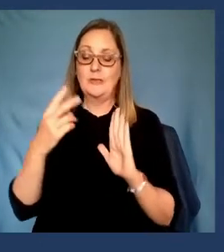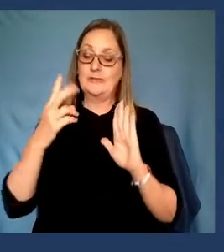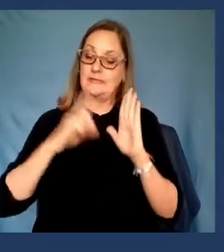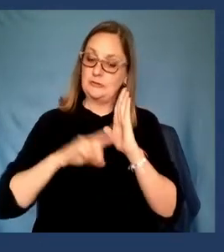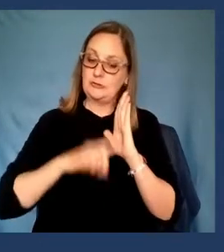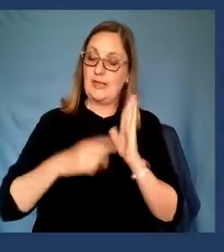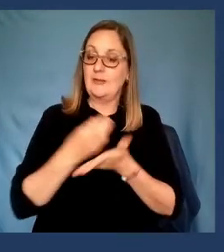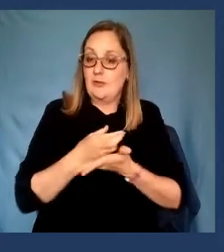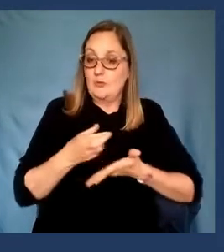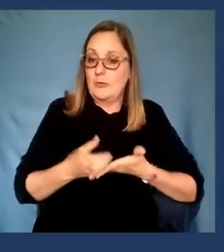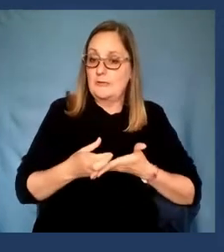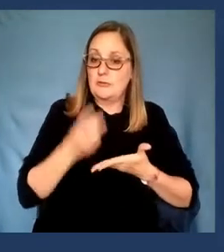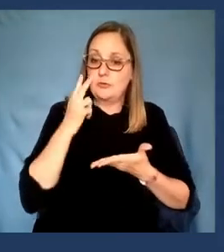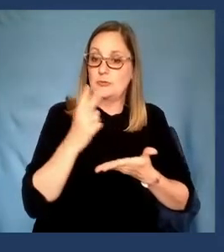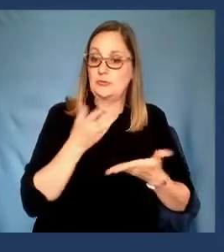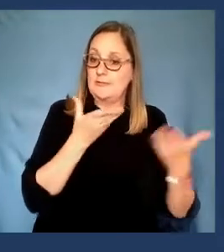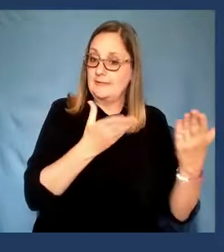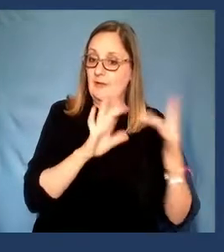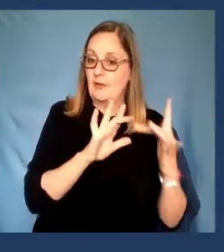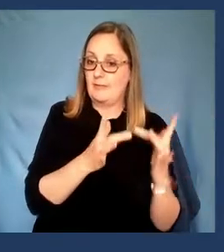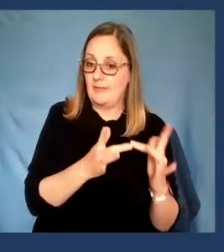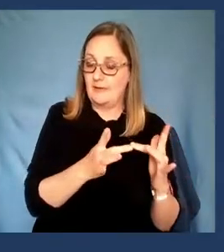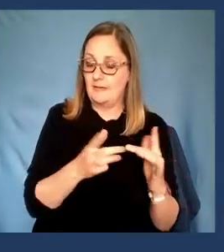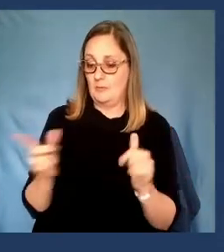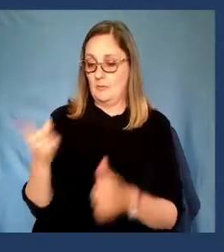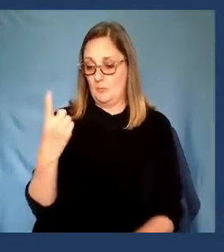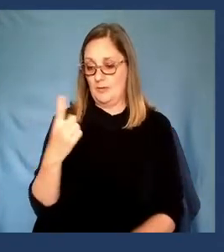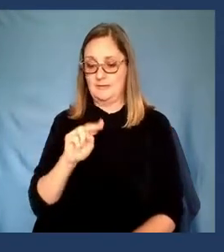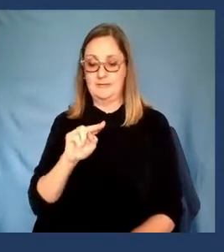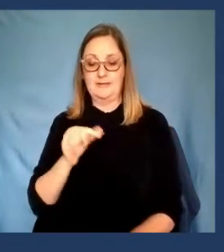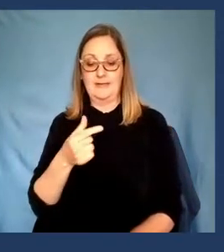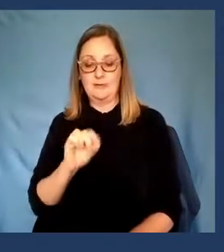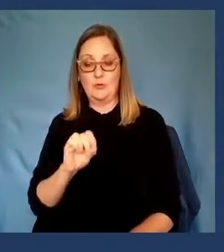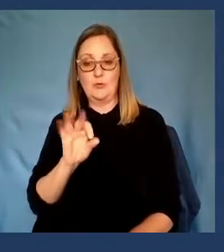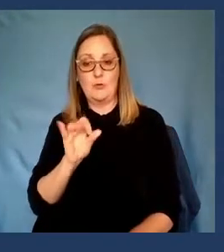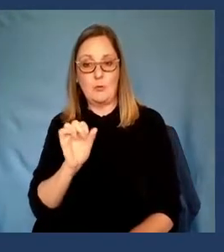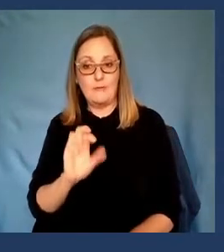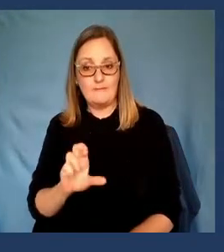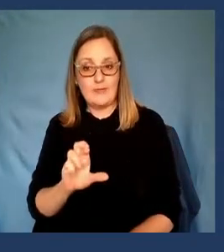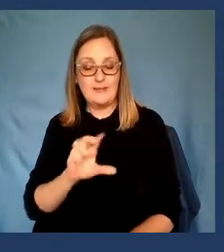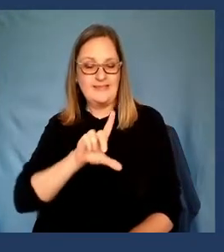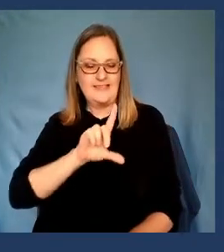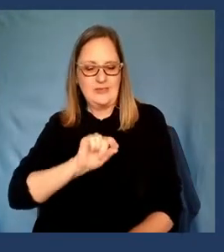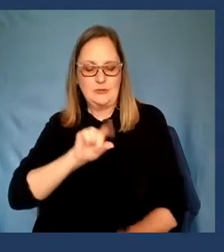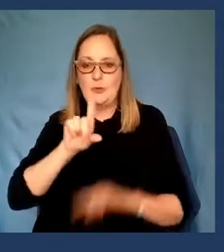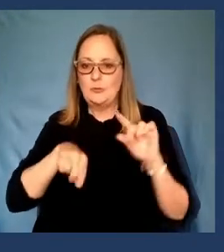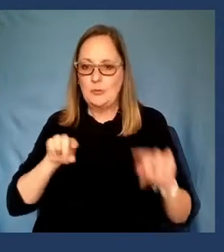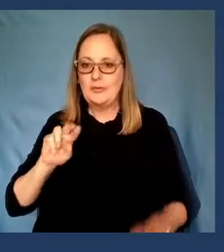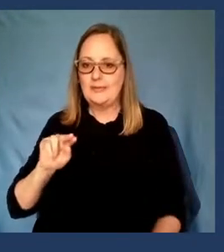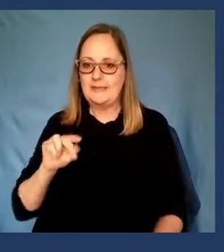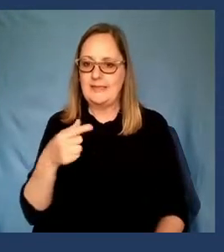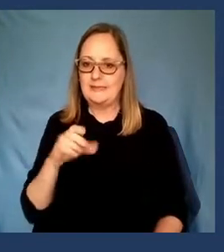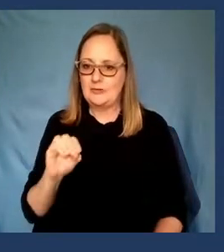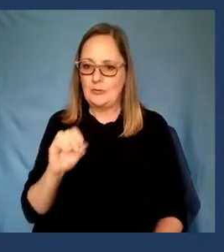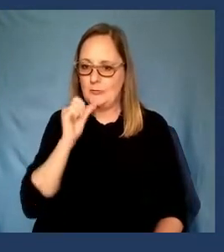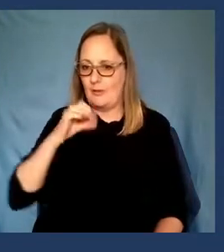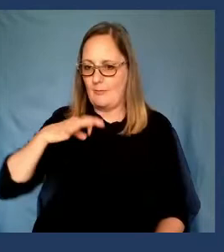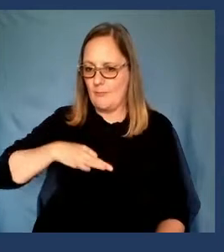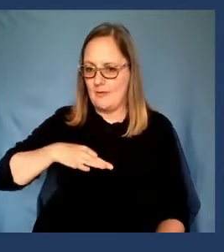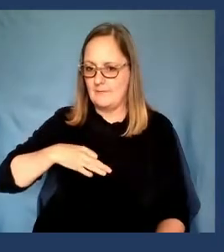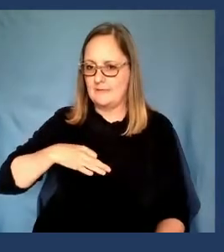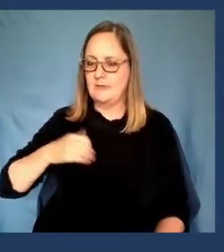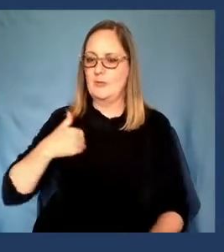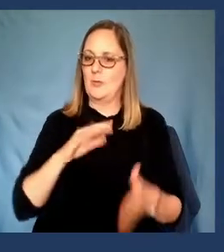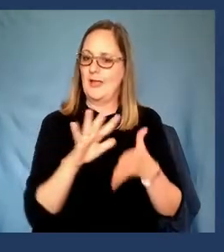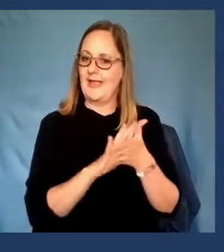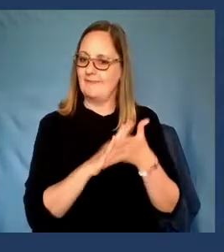an NGO fair, which are 20 different NGOs that have popped videos about their charities in that space. And the second